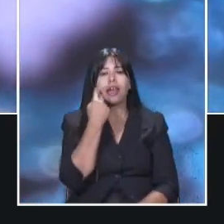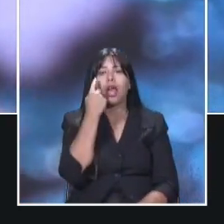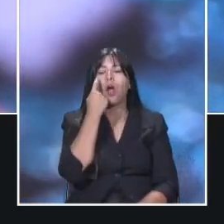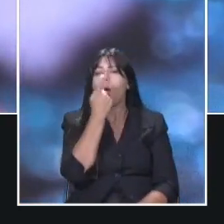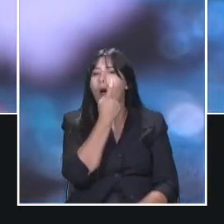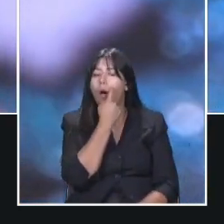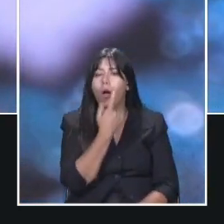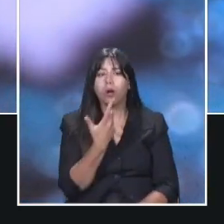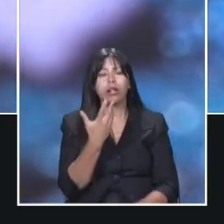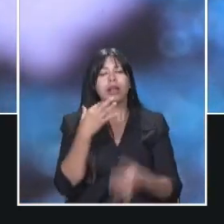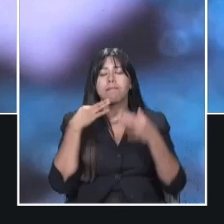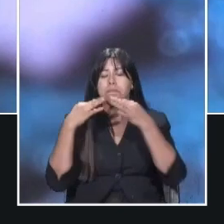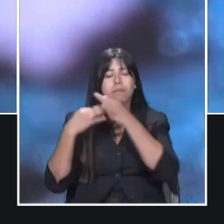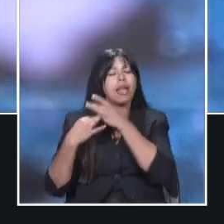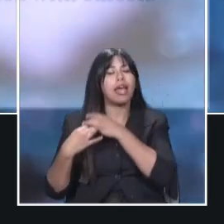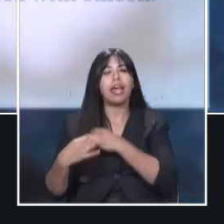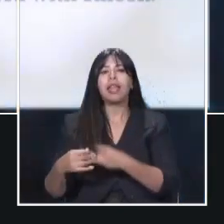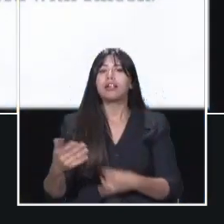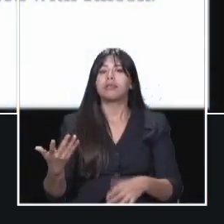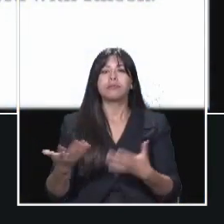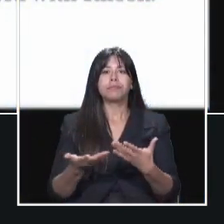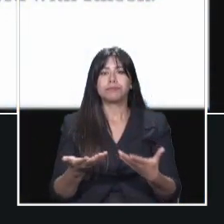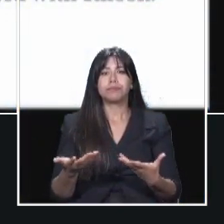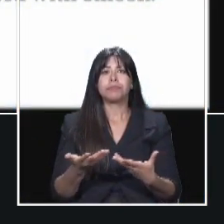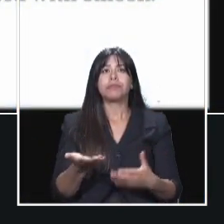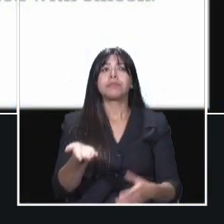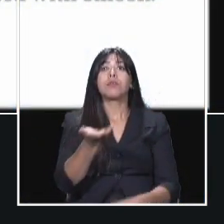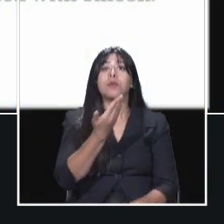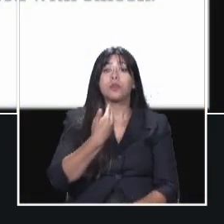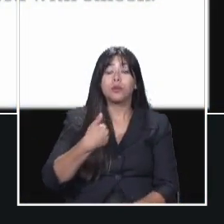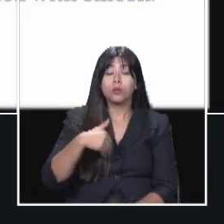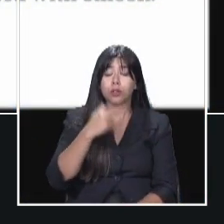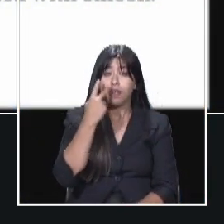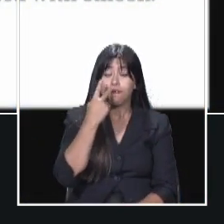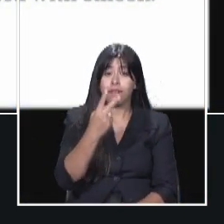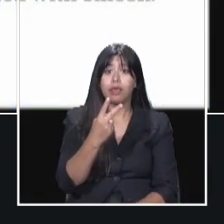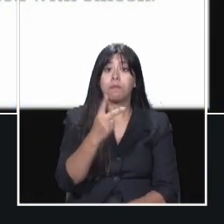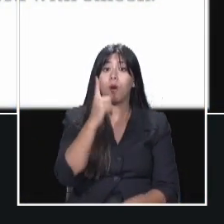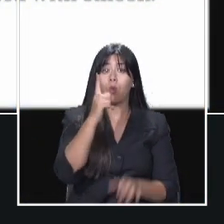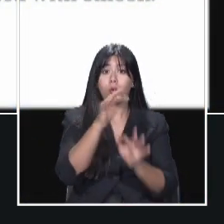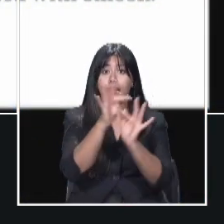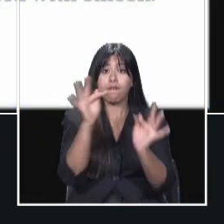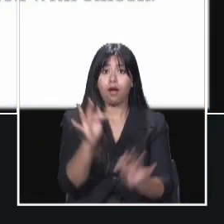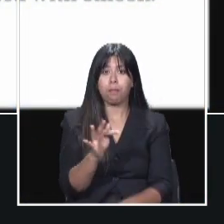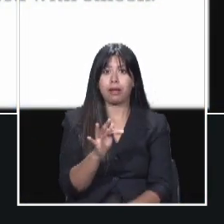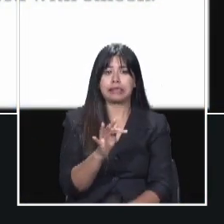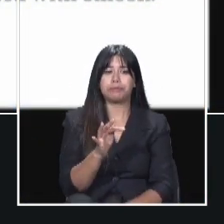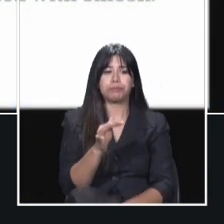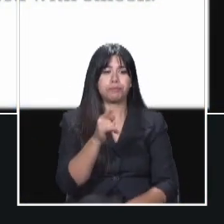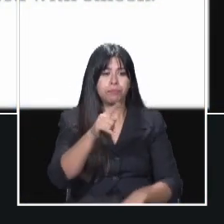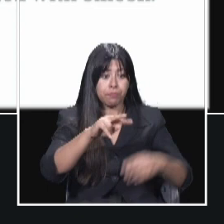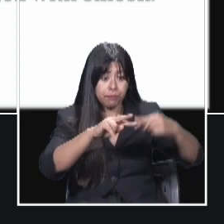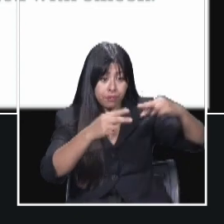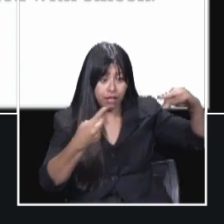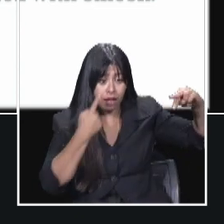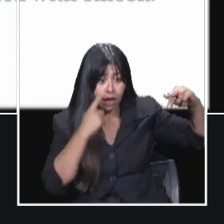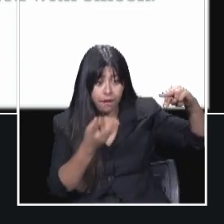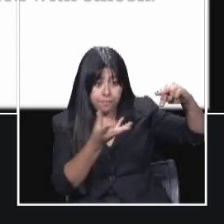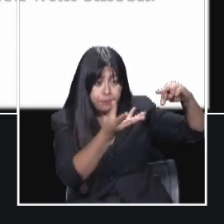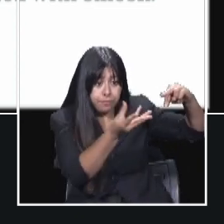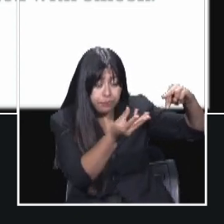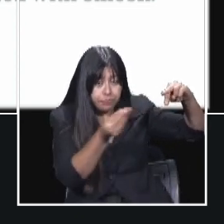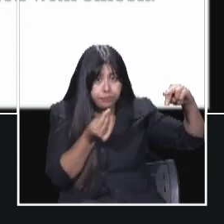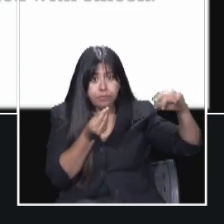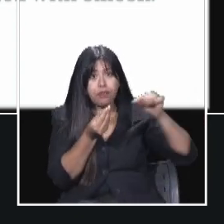We figured out a way to take DNA, stick it into biological neurons, and get these neurons to